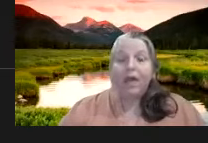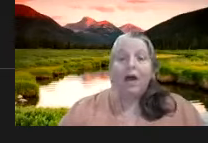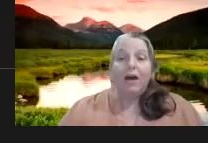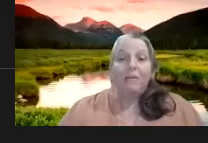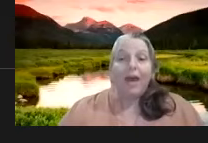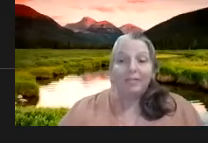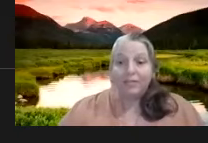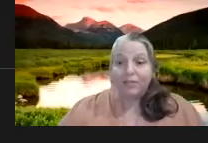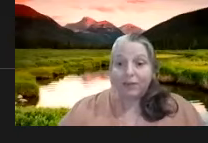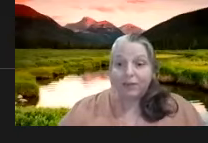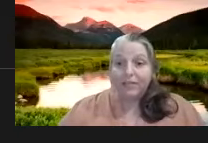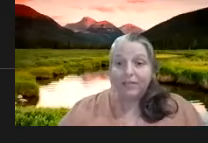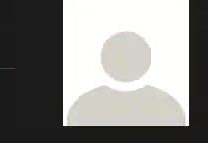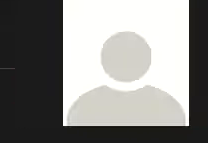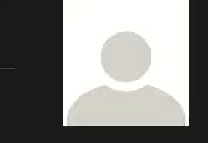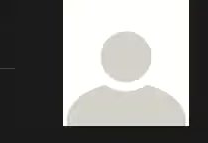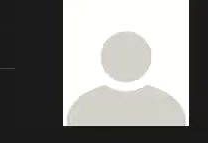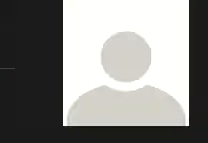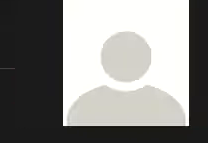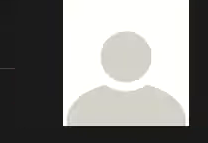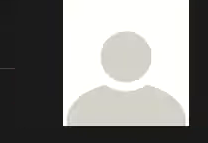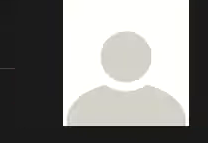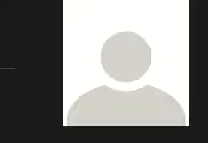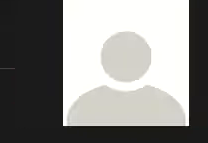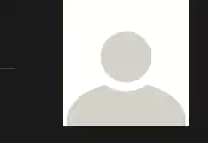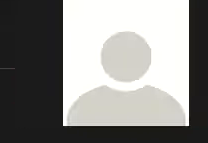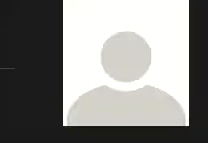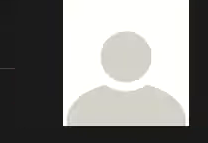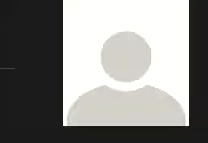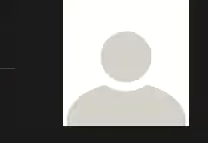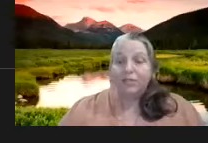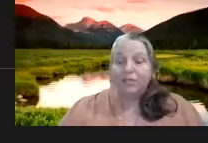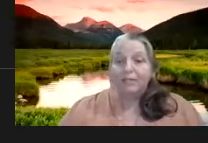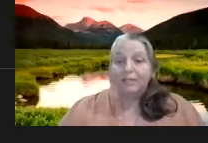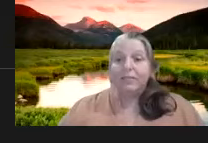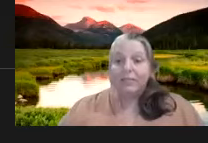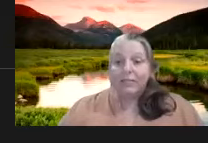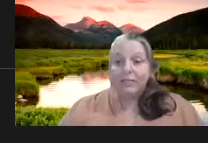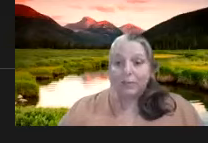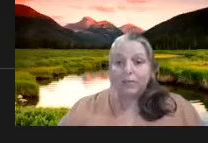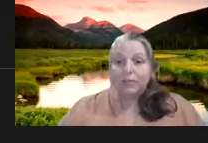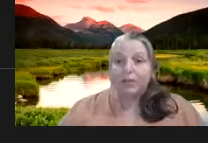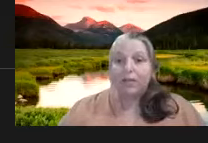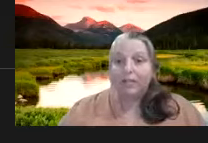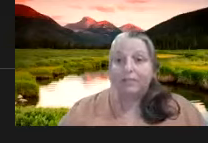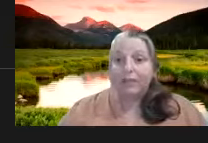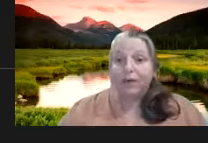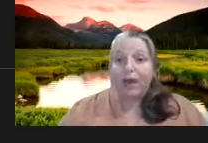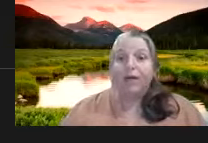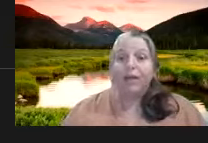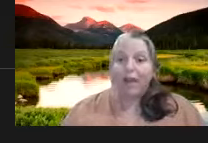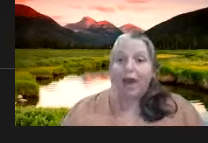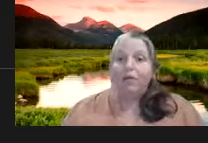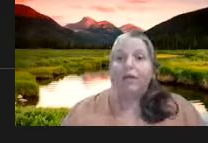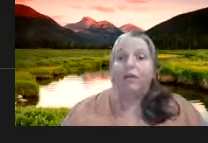home. Access to services were tough, and organizations and businesses were still struggling to figure